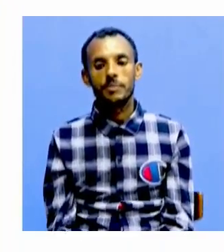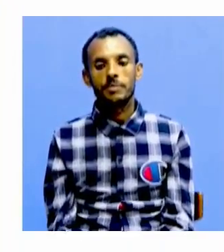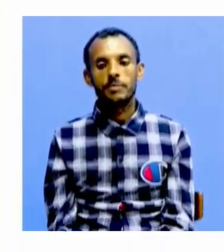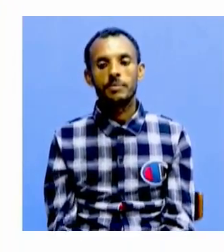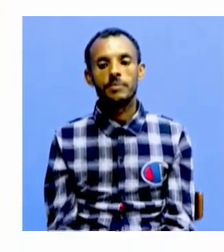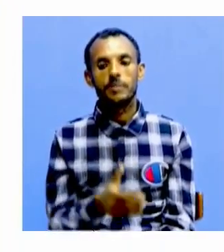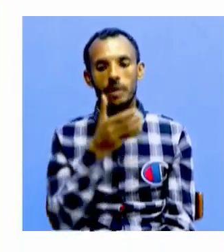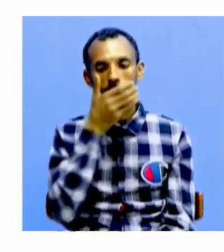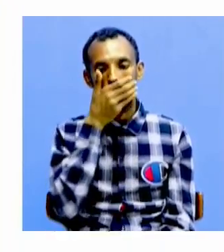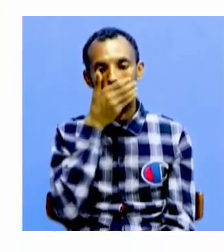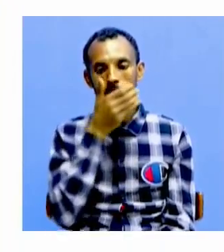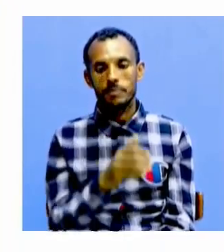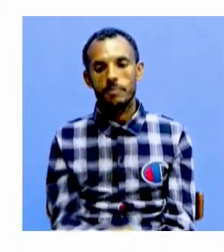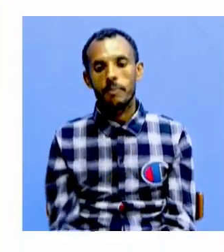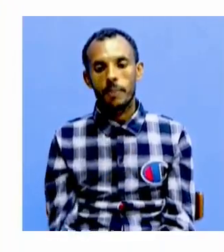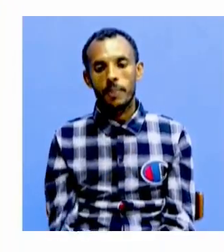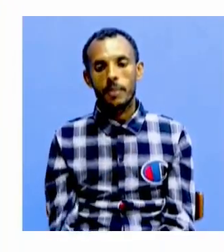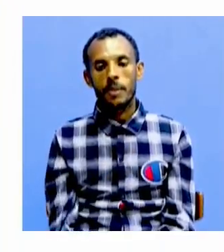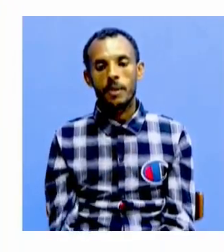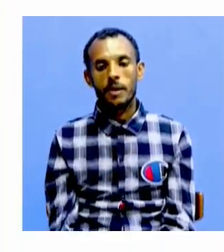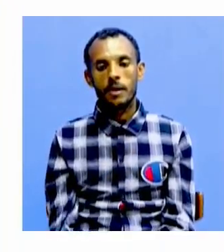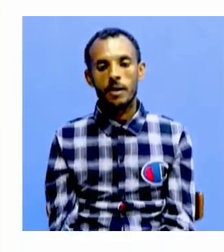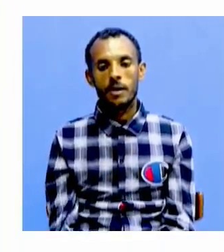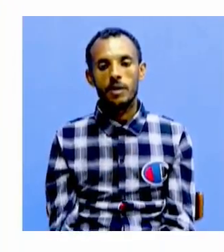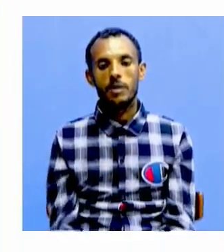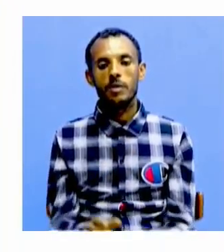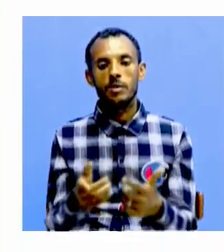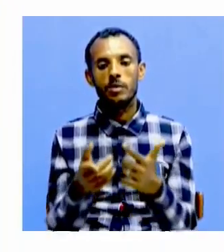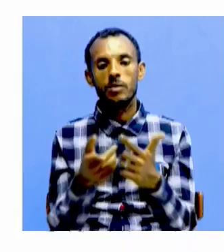The rapists. 2.